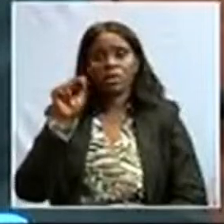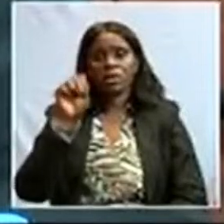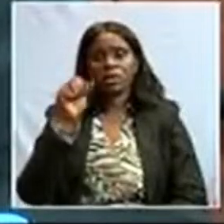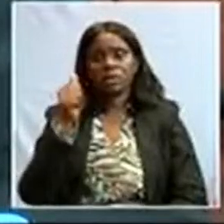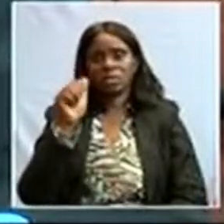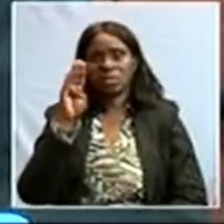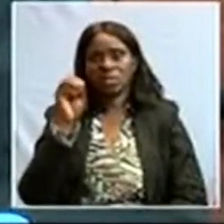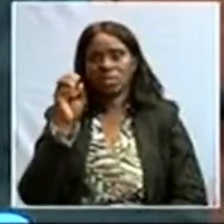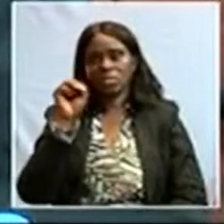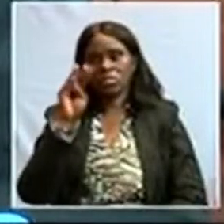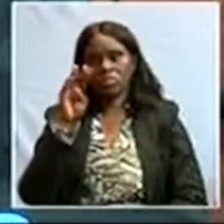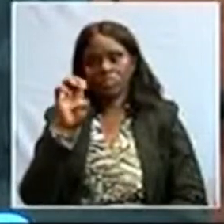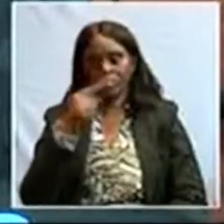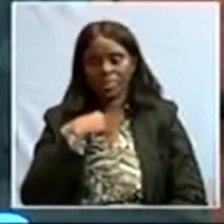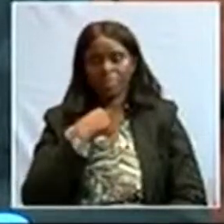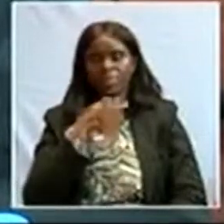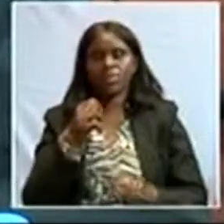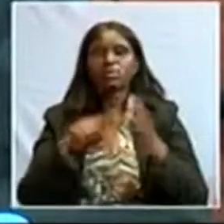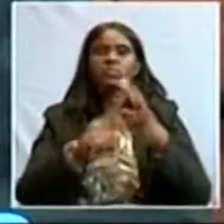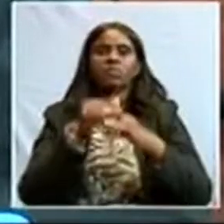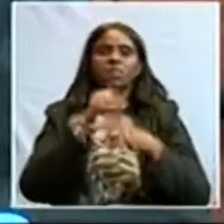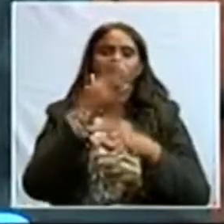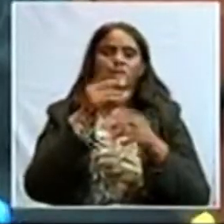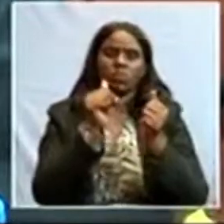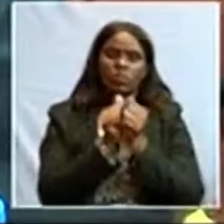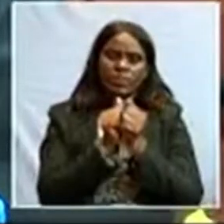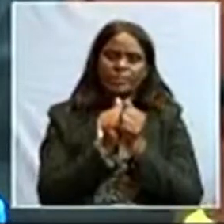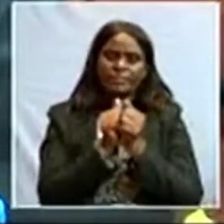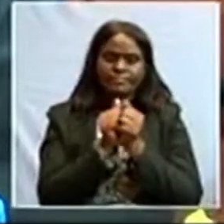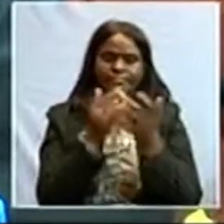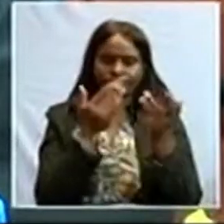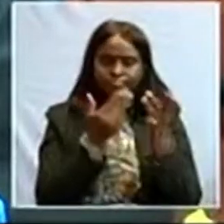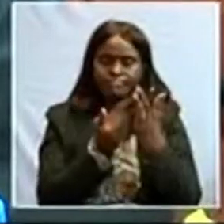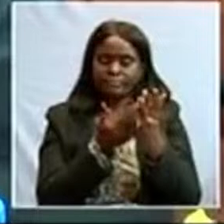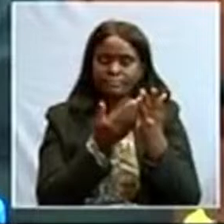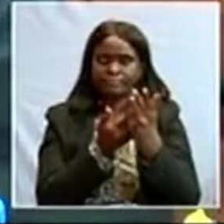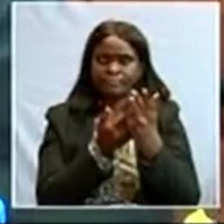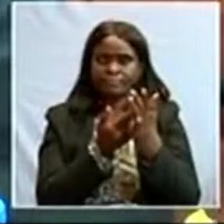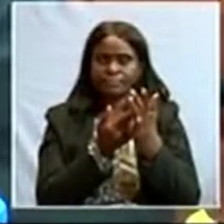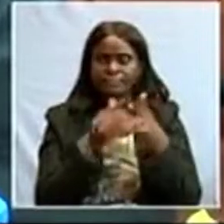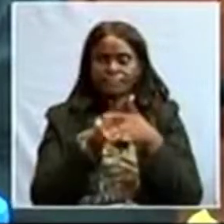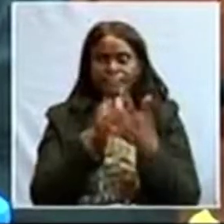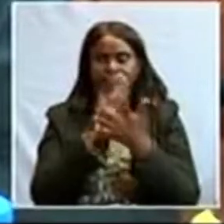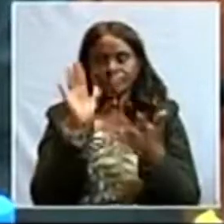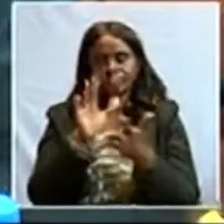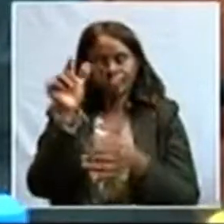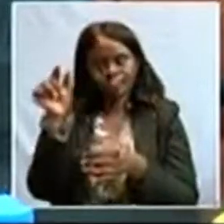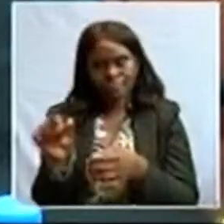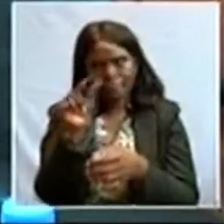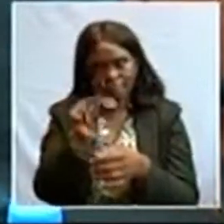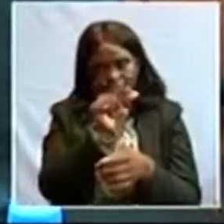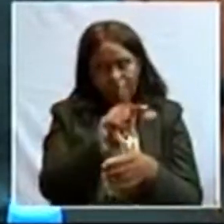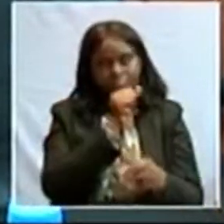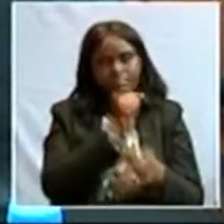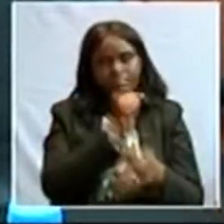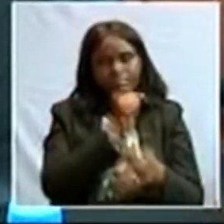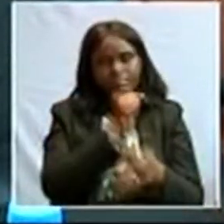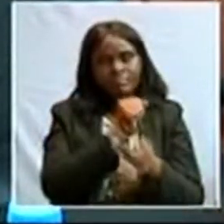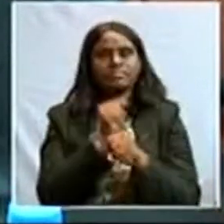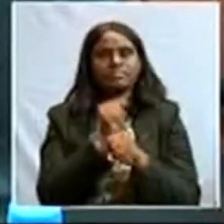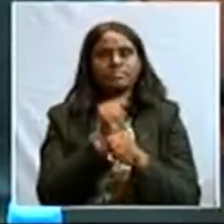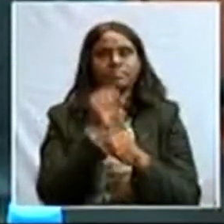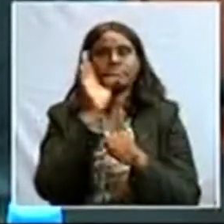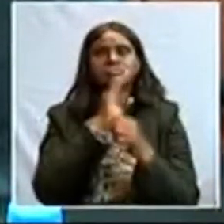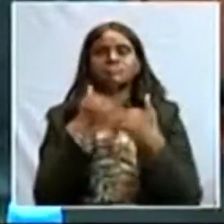like to find out in terms of amounts as how much each devolved function has received so far.